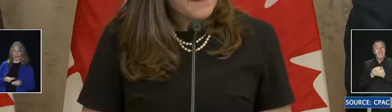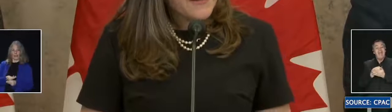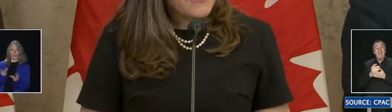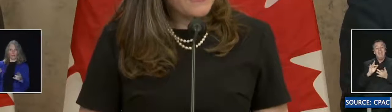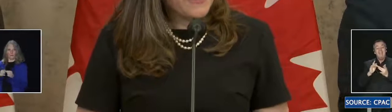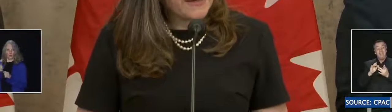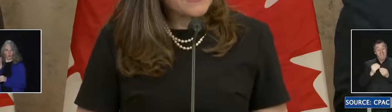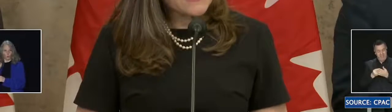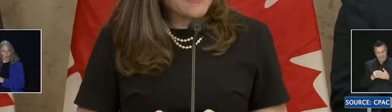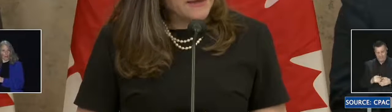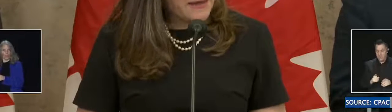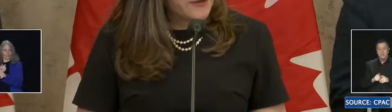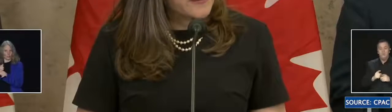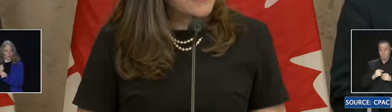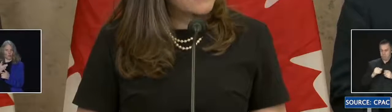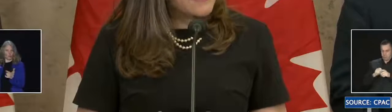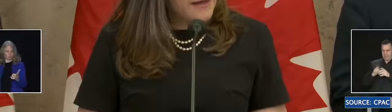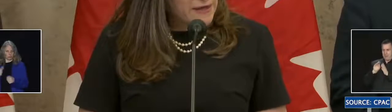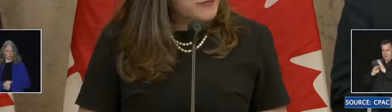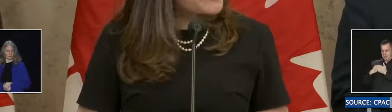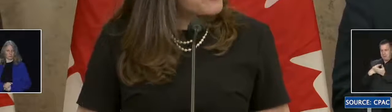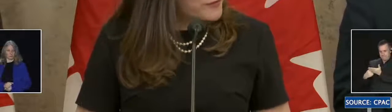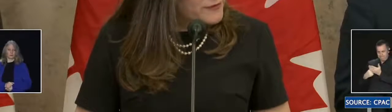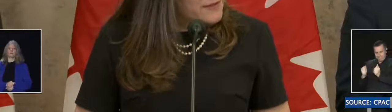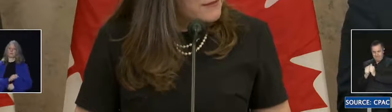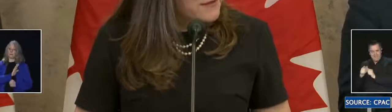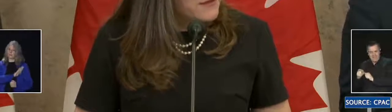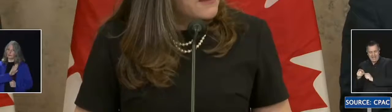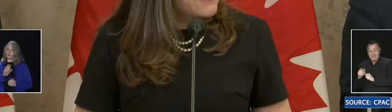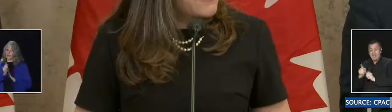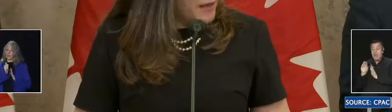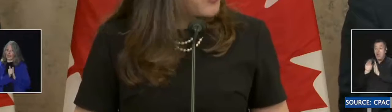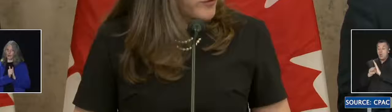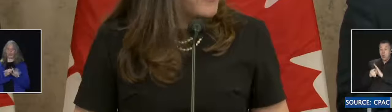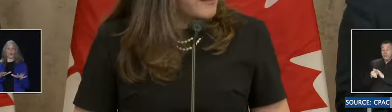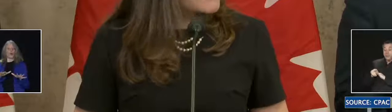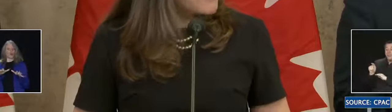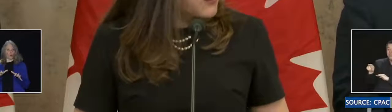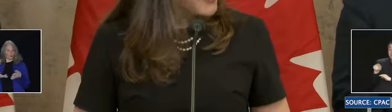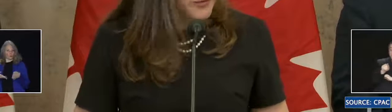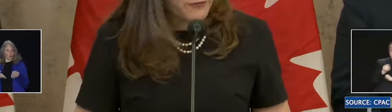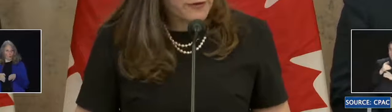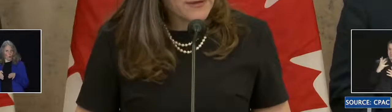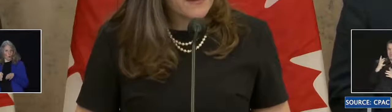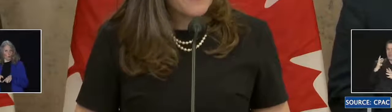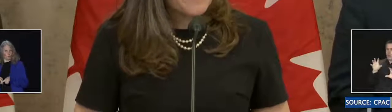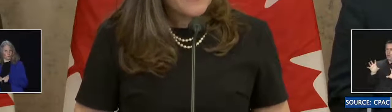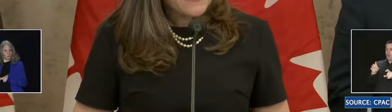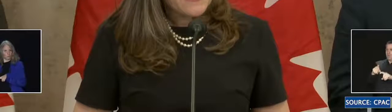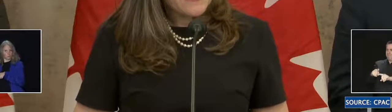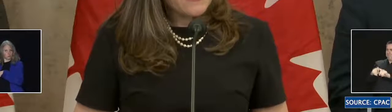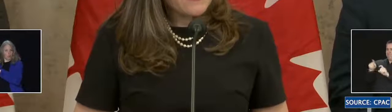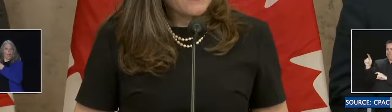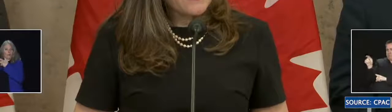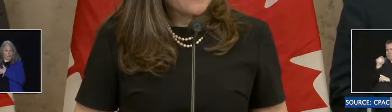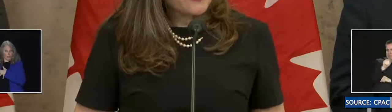institutions, and accounts have been frozen, and more accounts will be frozen.